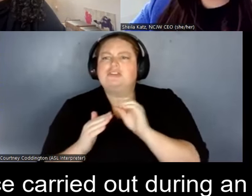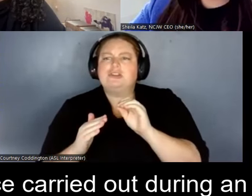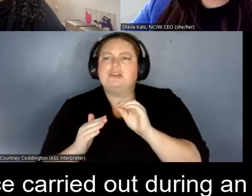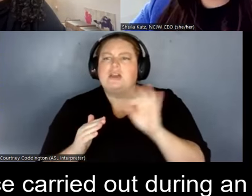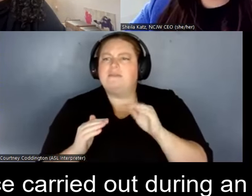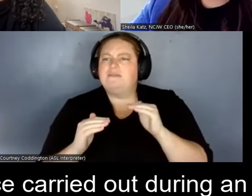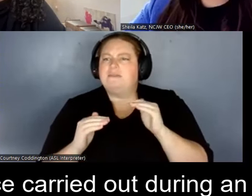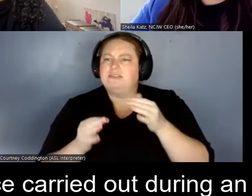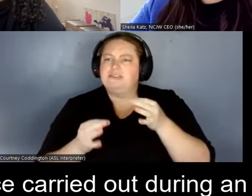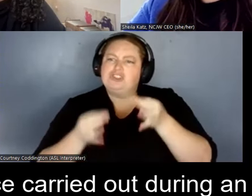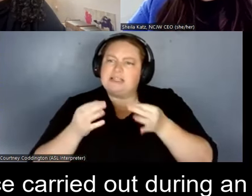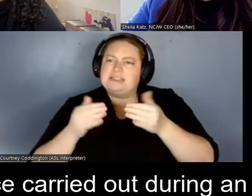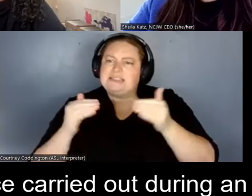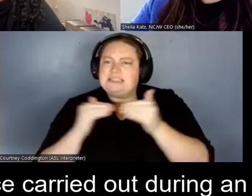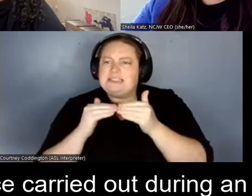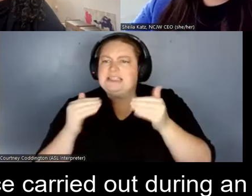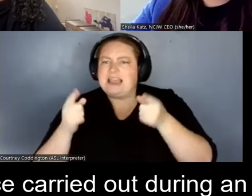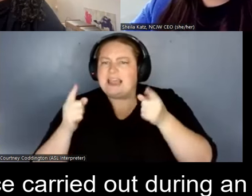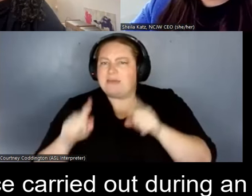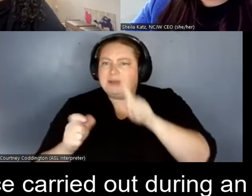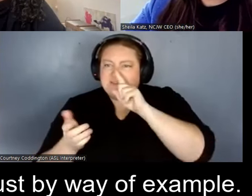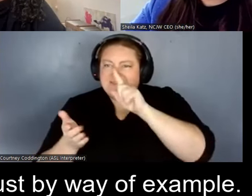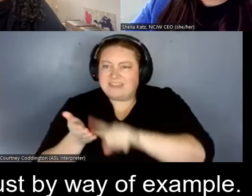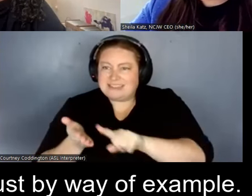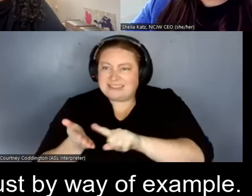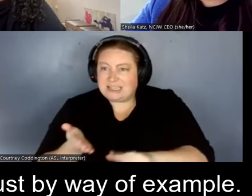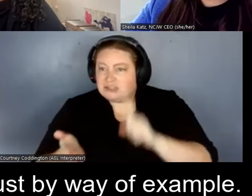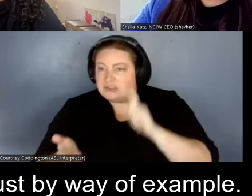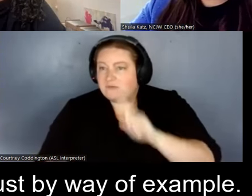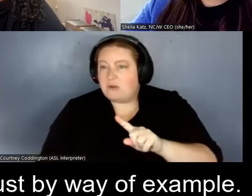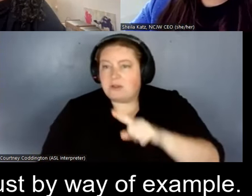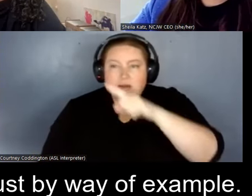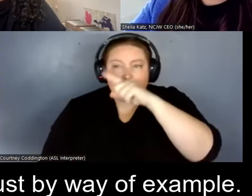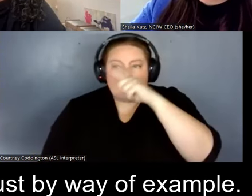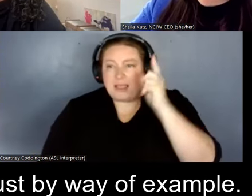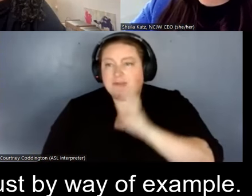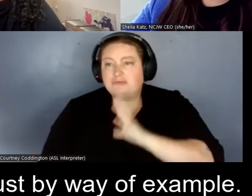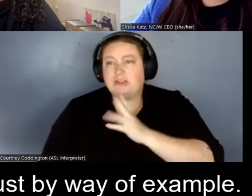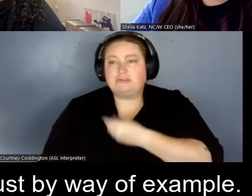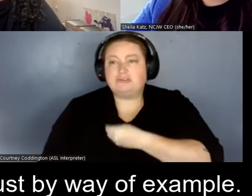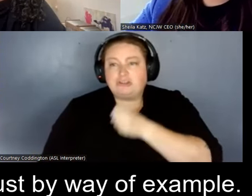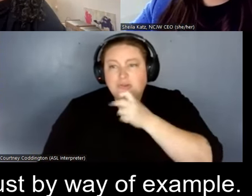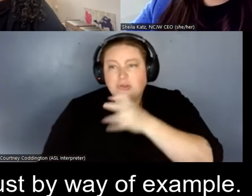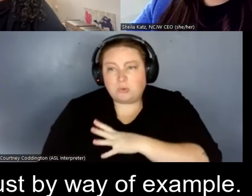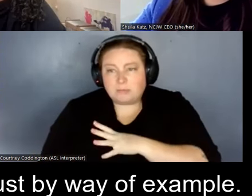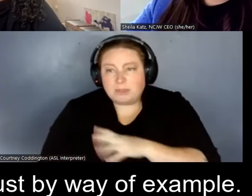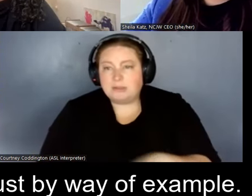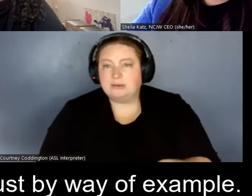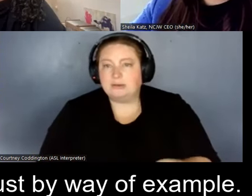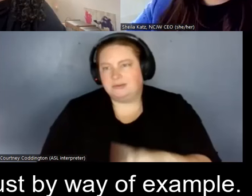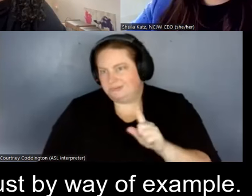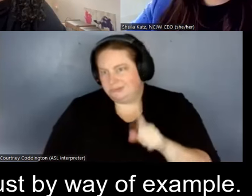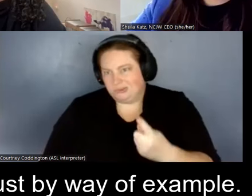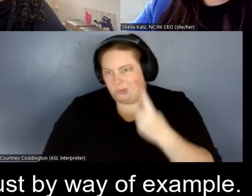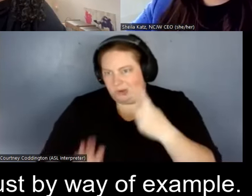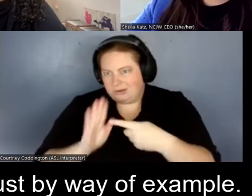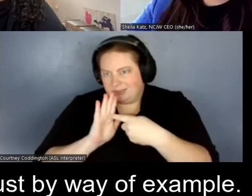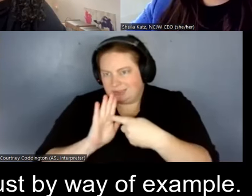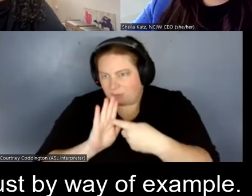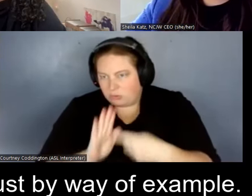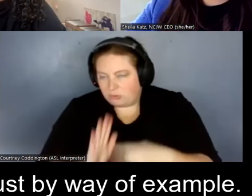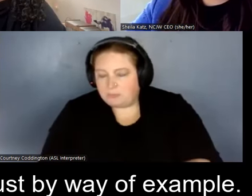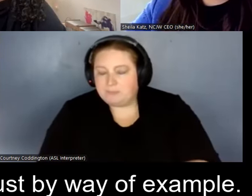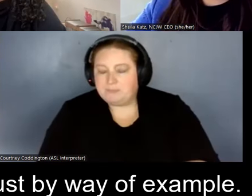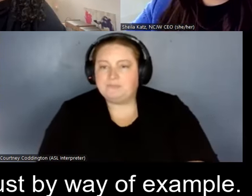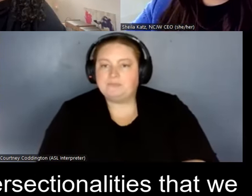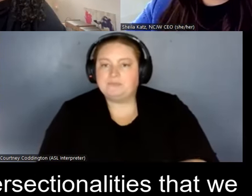carried out during an investigation into the murder of a Black transgender woman, just by way of example. I wonder if you both